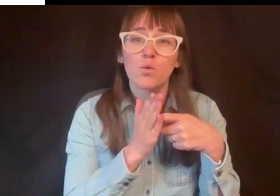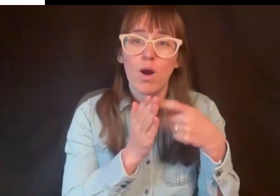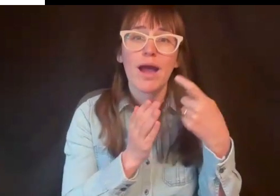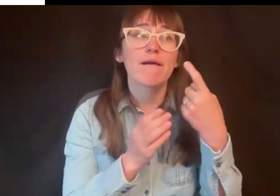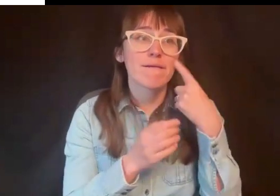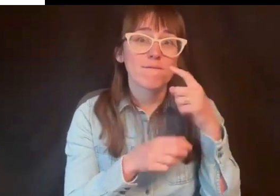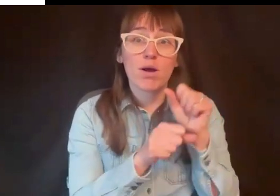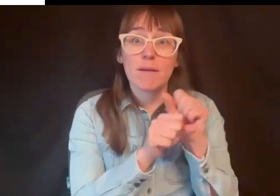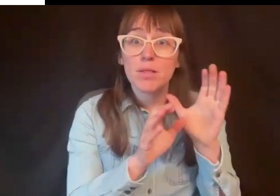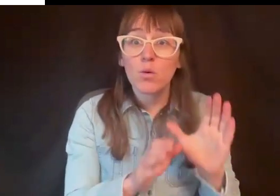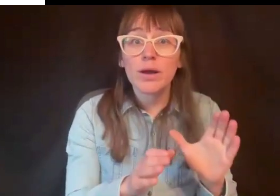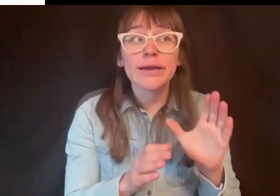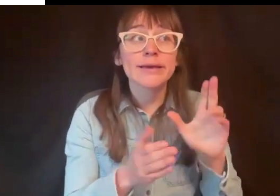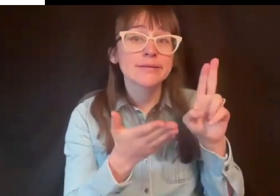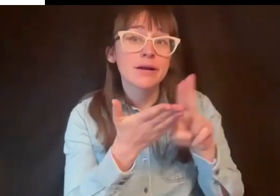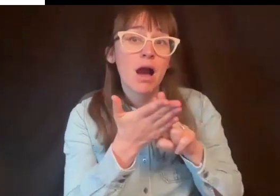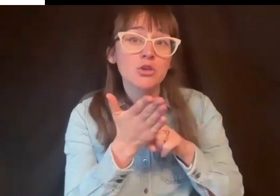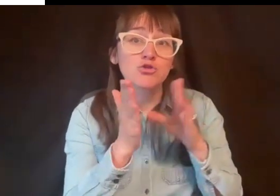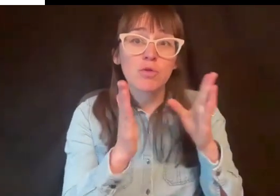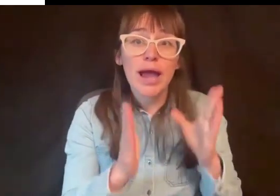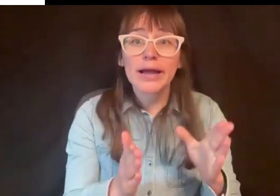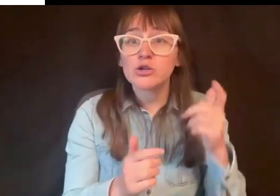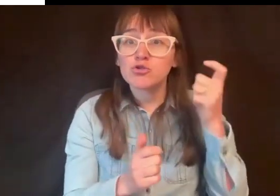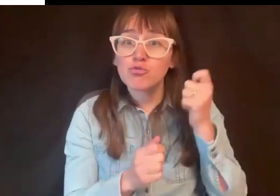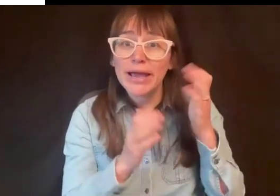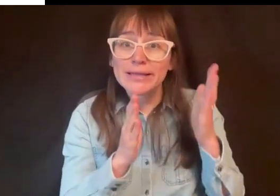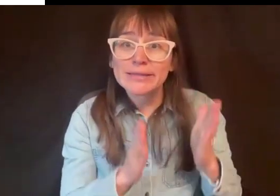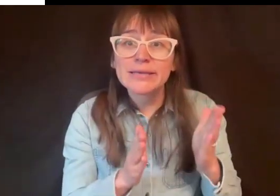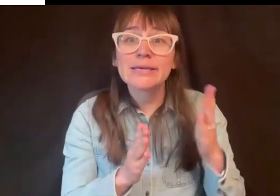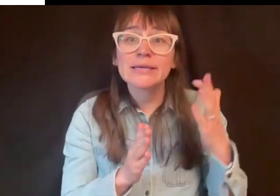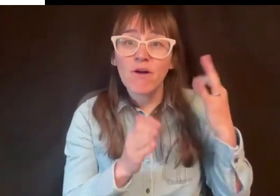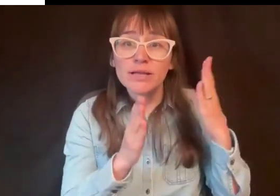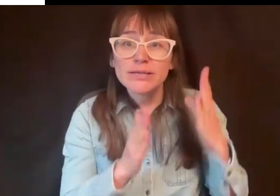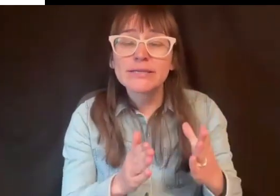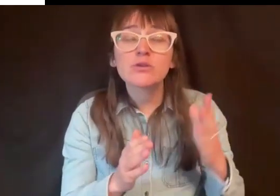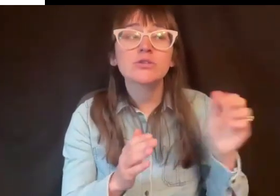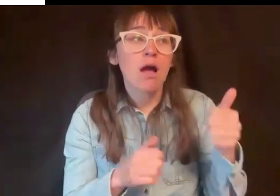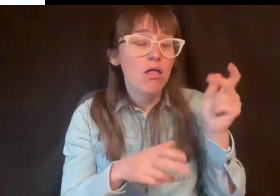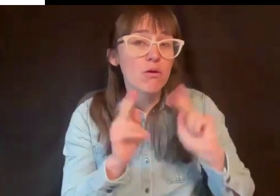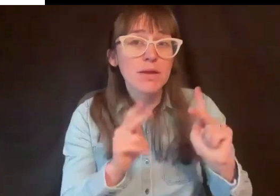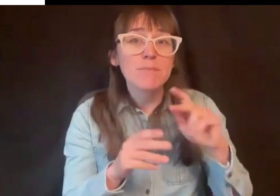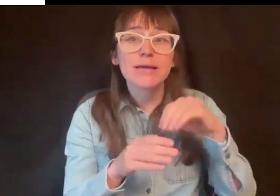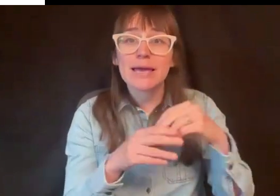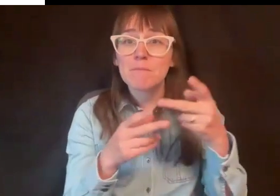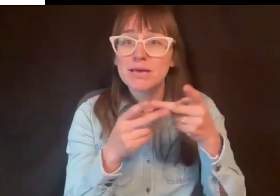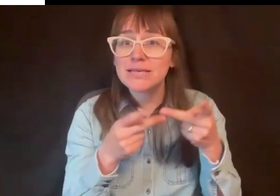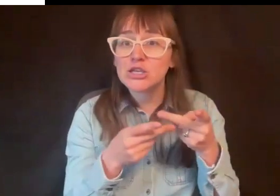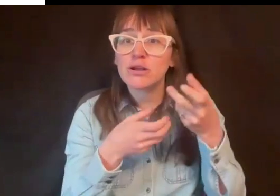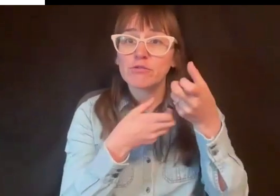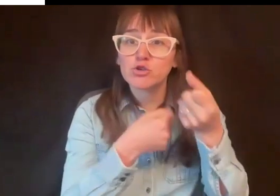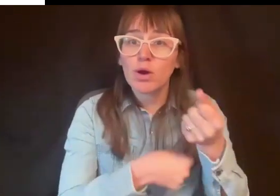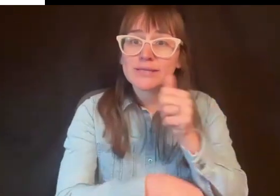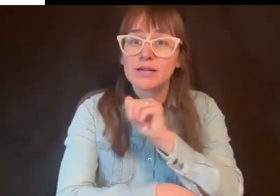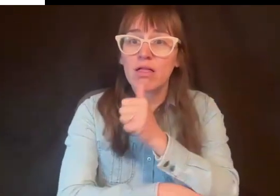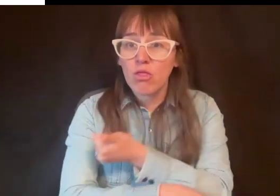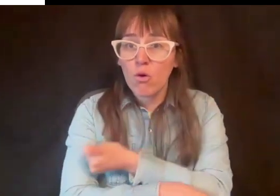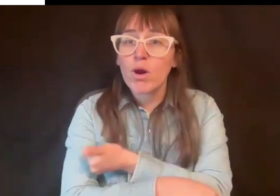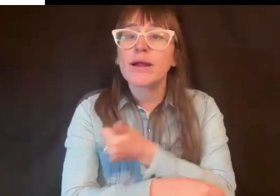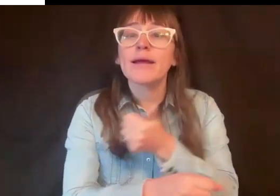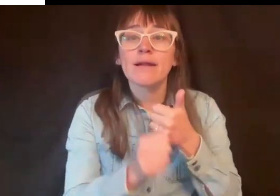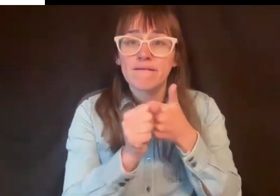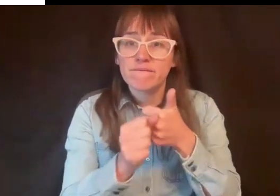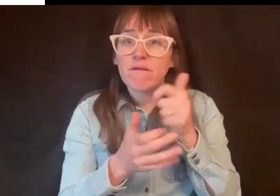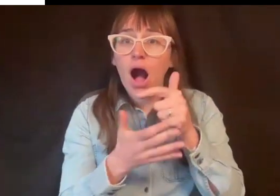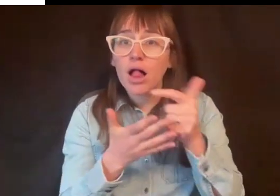employees, contractors, grantees, volunteers, and others in a position of trust or authority to take to remedy